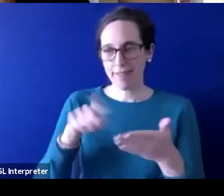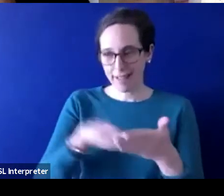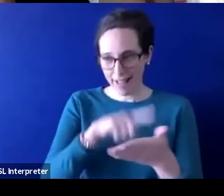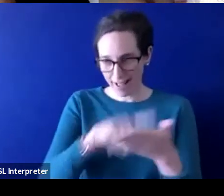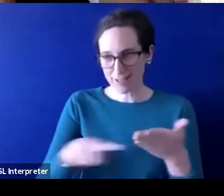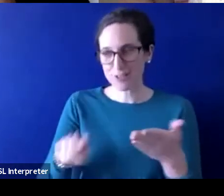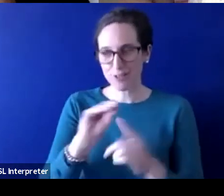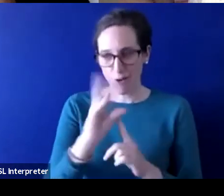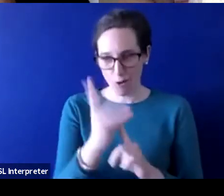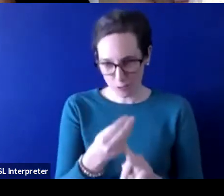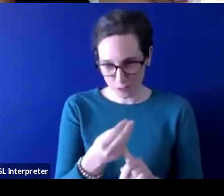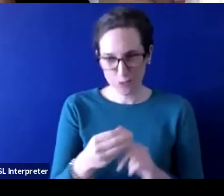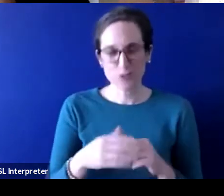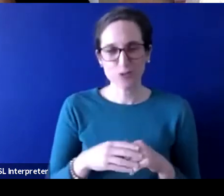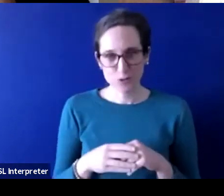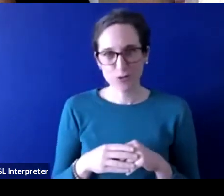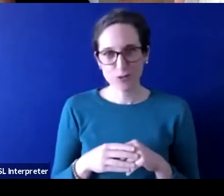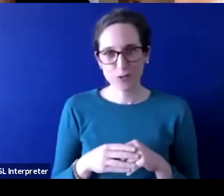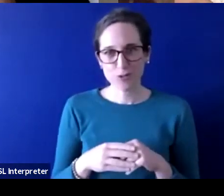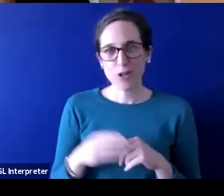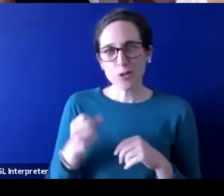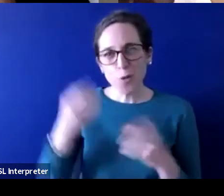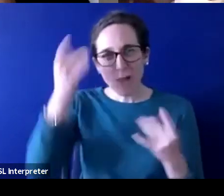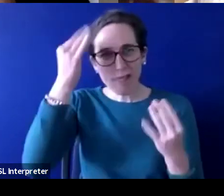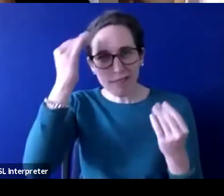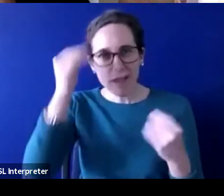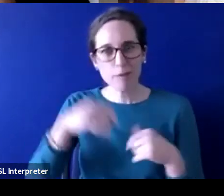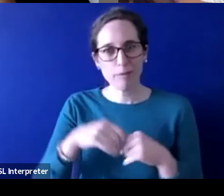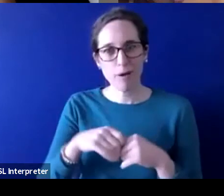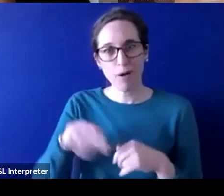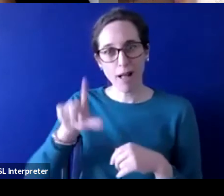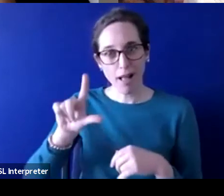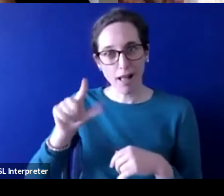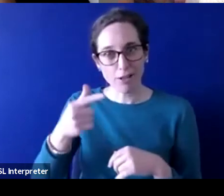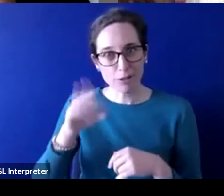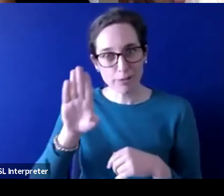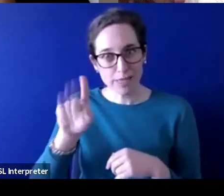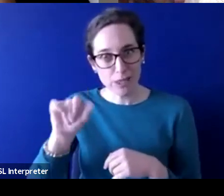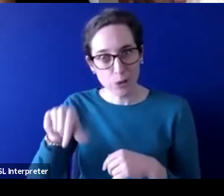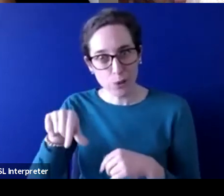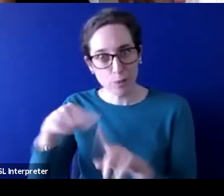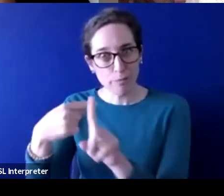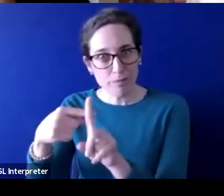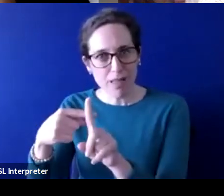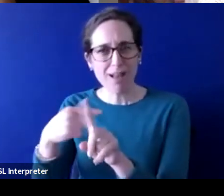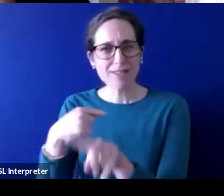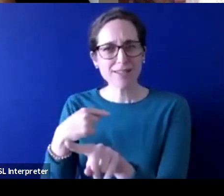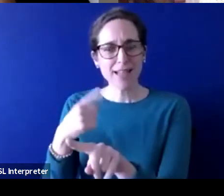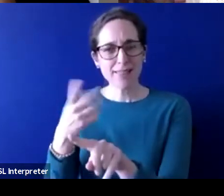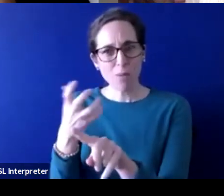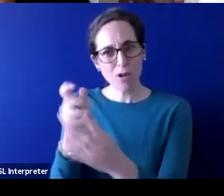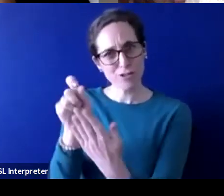they're LGBTQ+, like there, it seems like their whole premise is just based around this one characteristic. And I